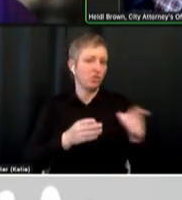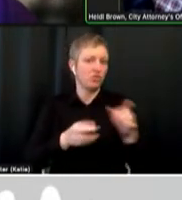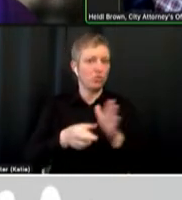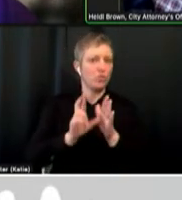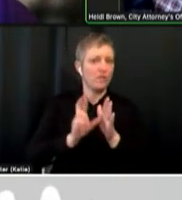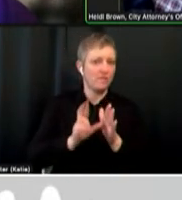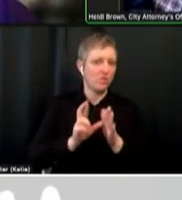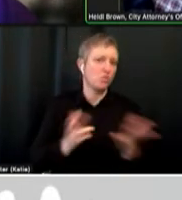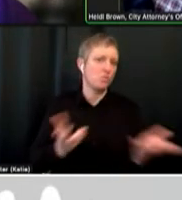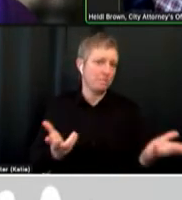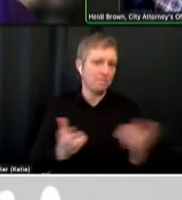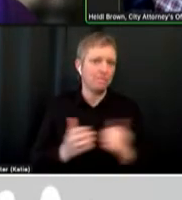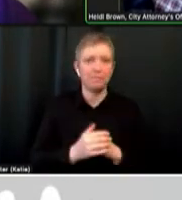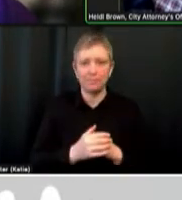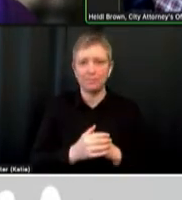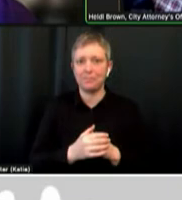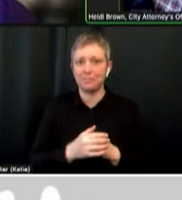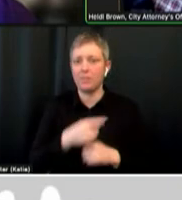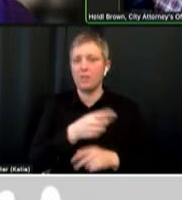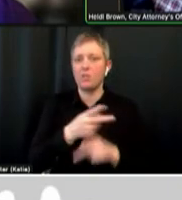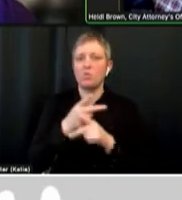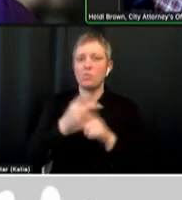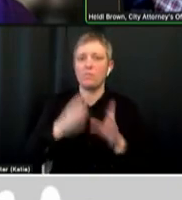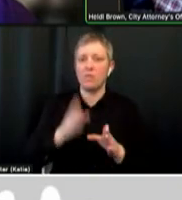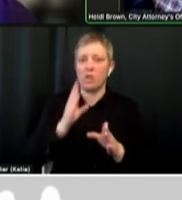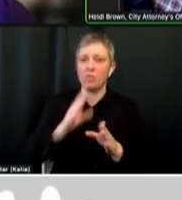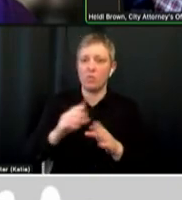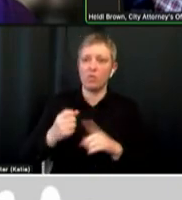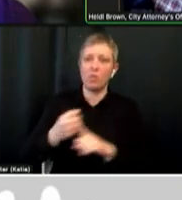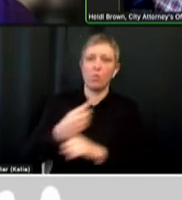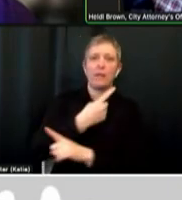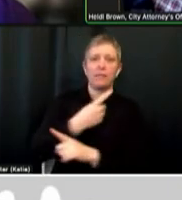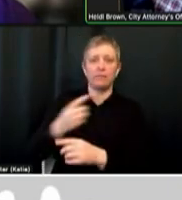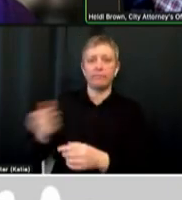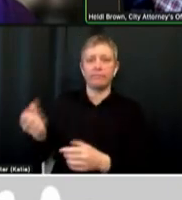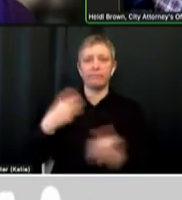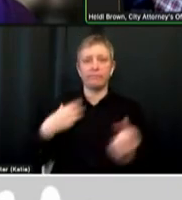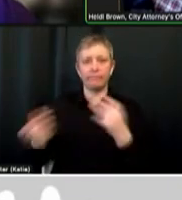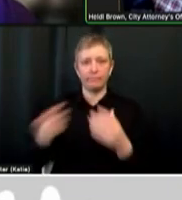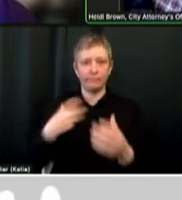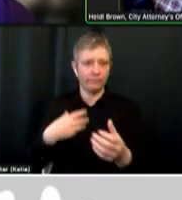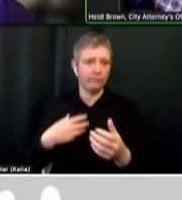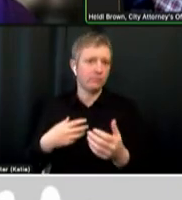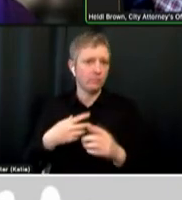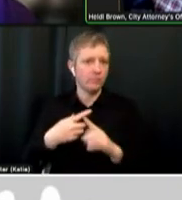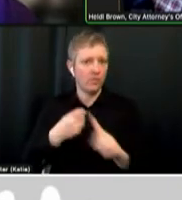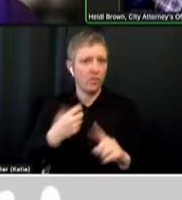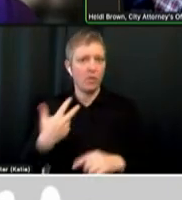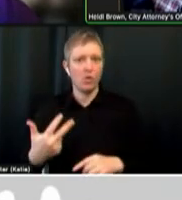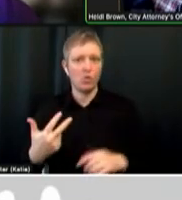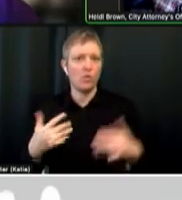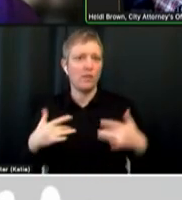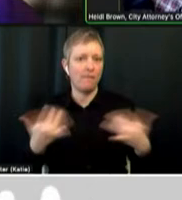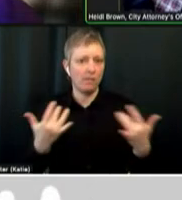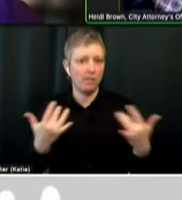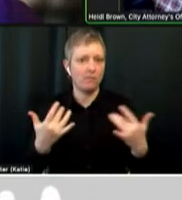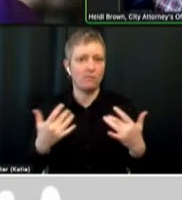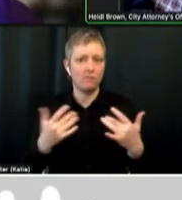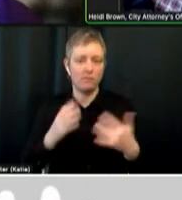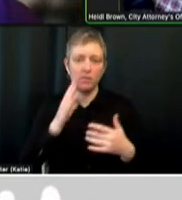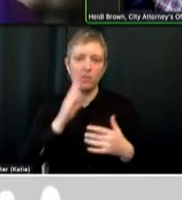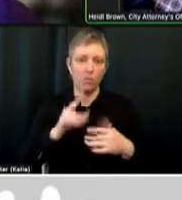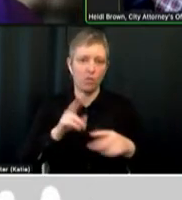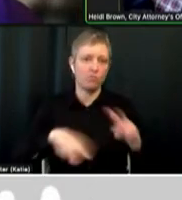obtain randomly selected body camera footage from three events and will review that annually. So that's